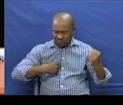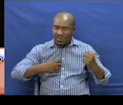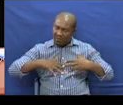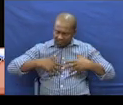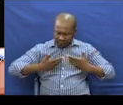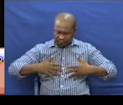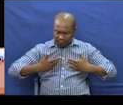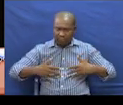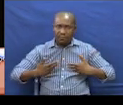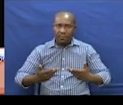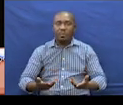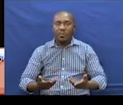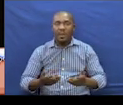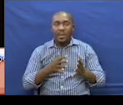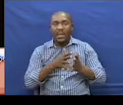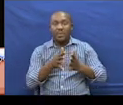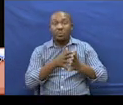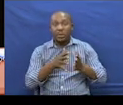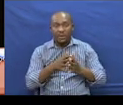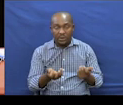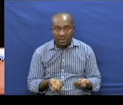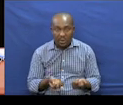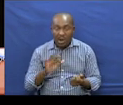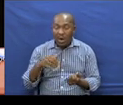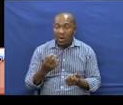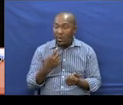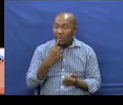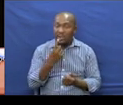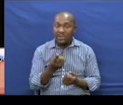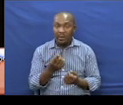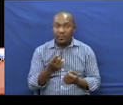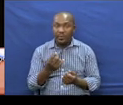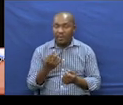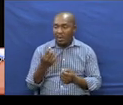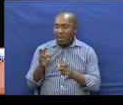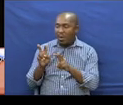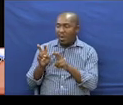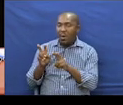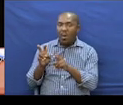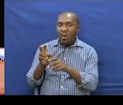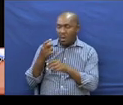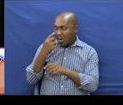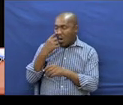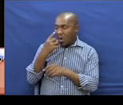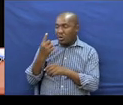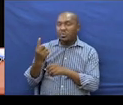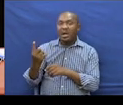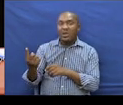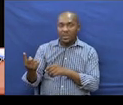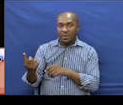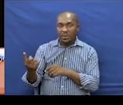Or in other way, we can say observation of human rights. That in a country where democracy